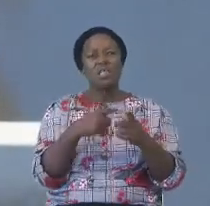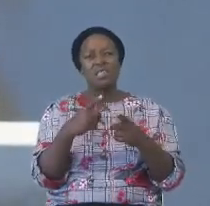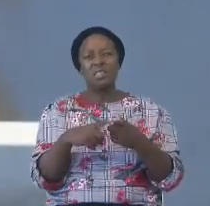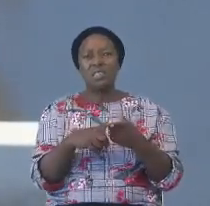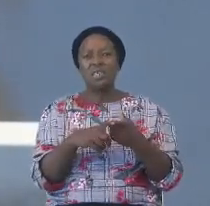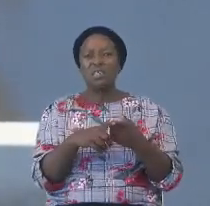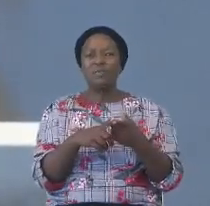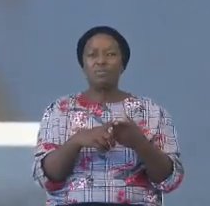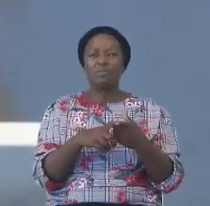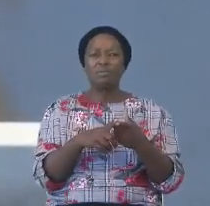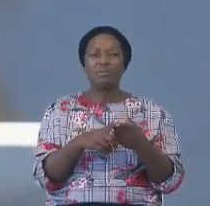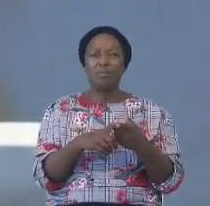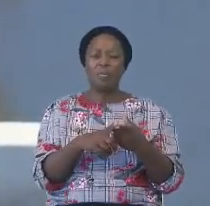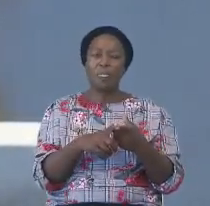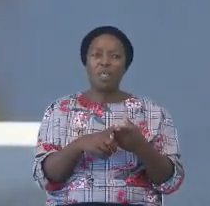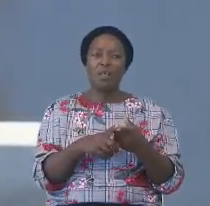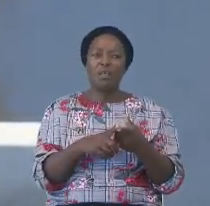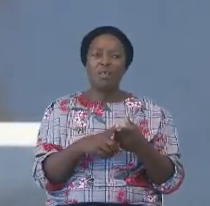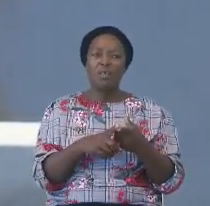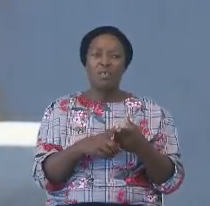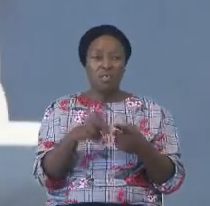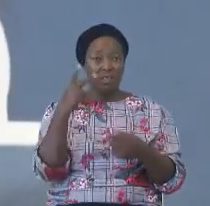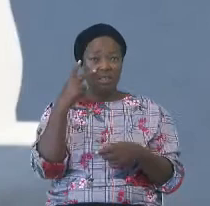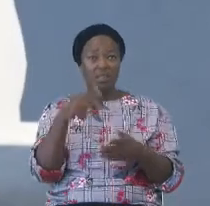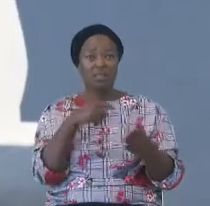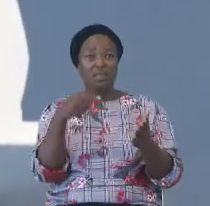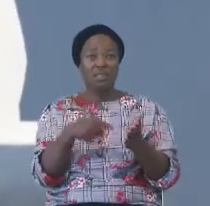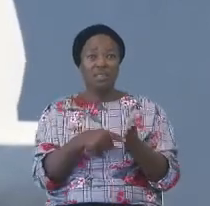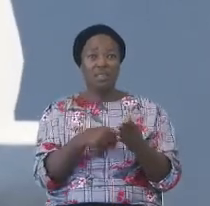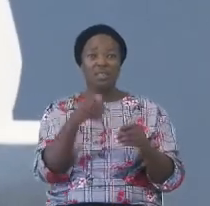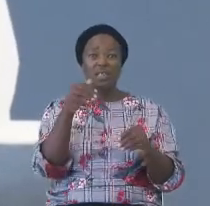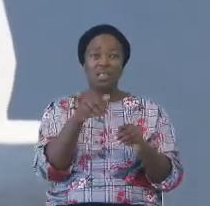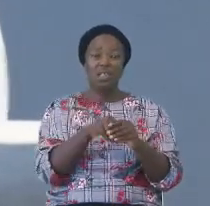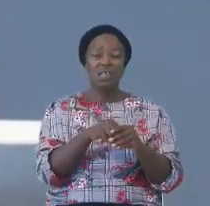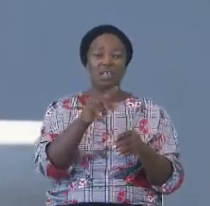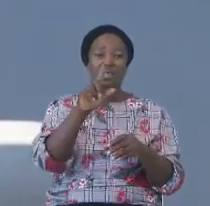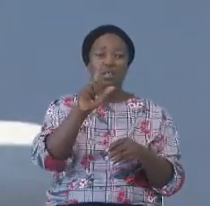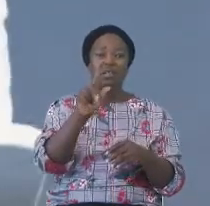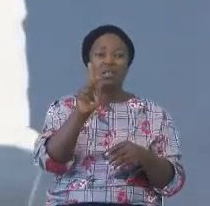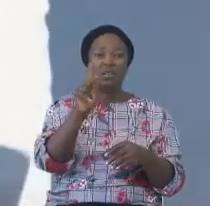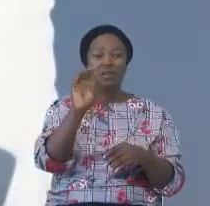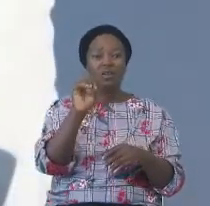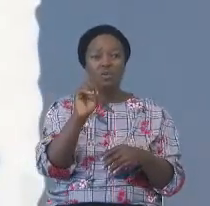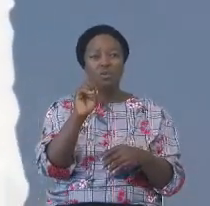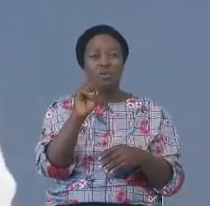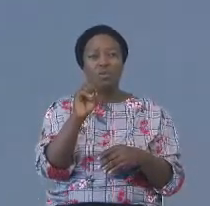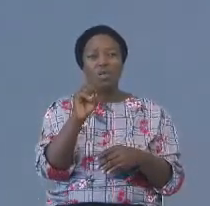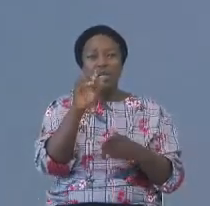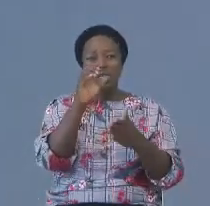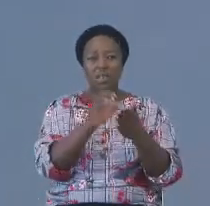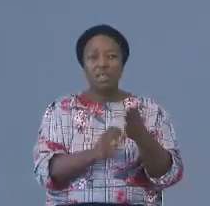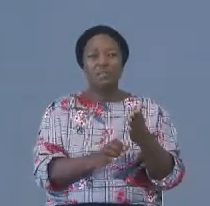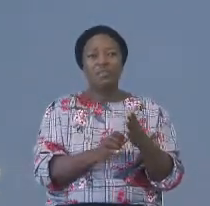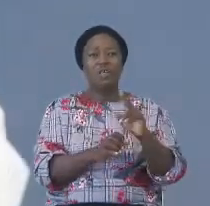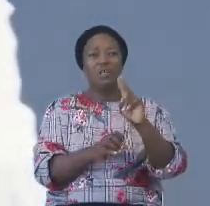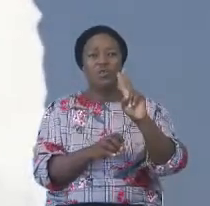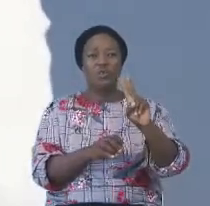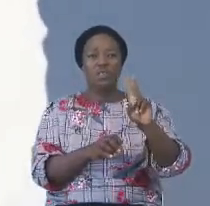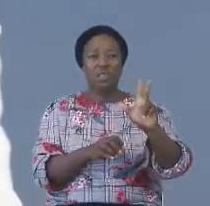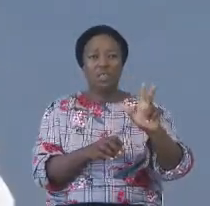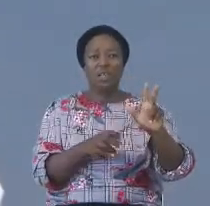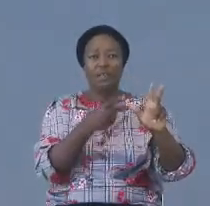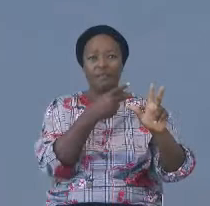crime he had committed, of the sin he had committed. And now look at this